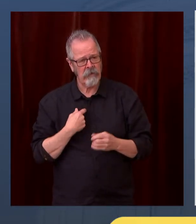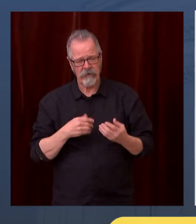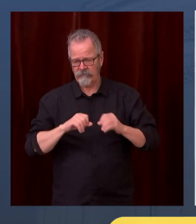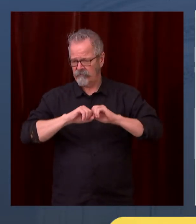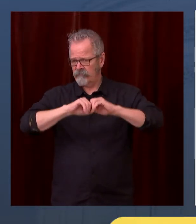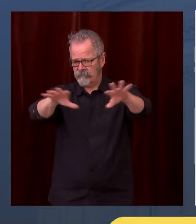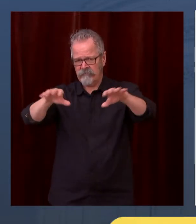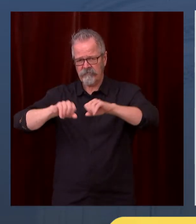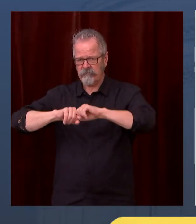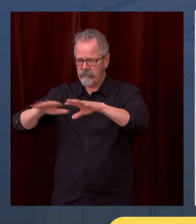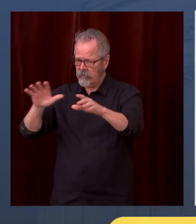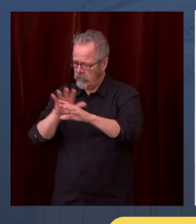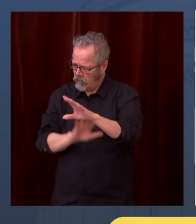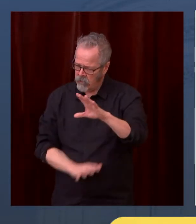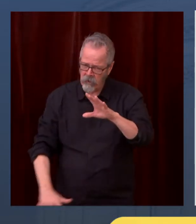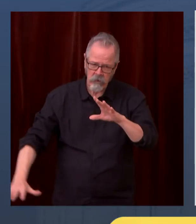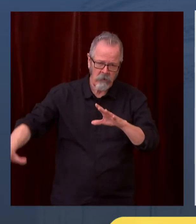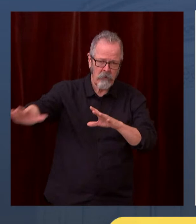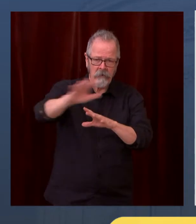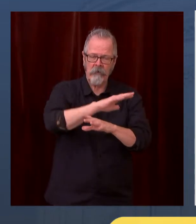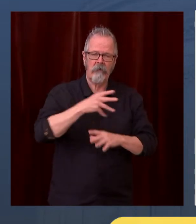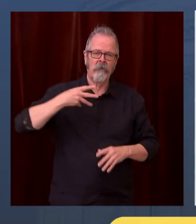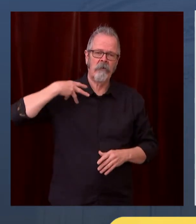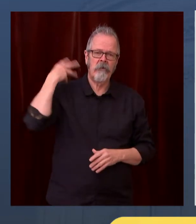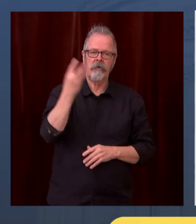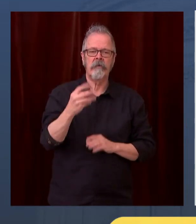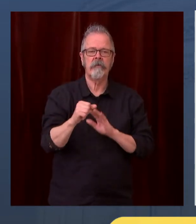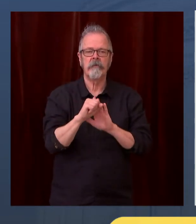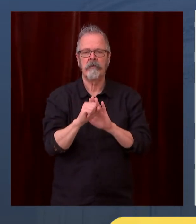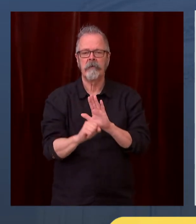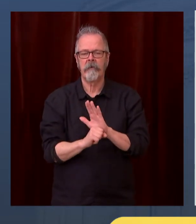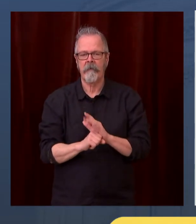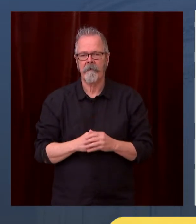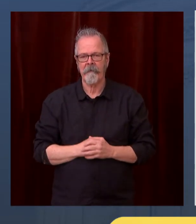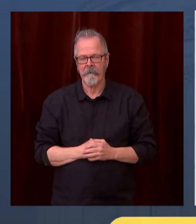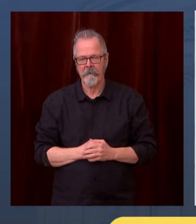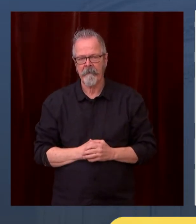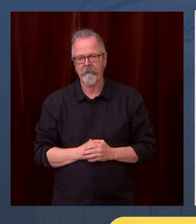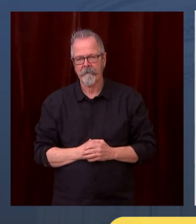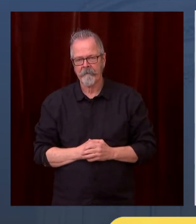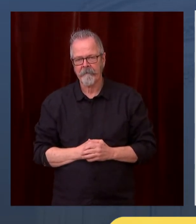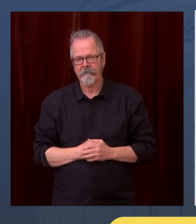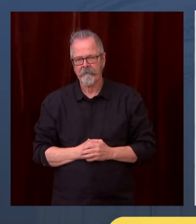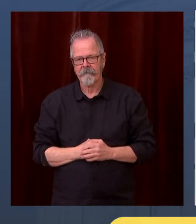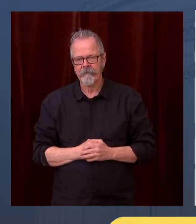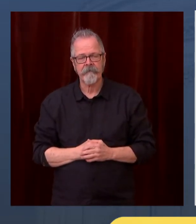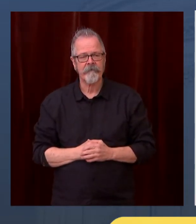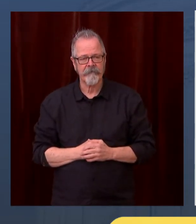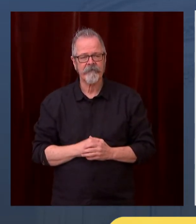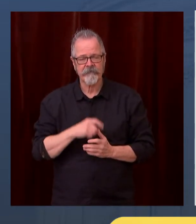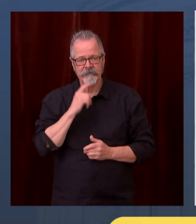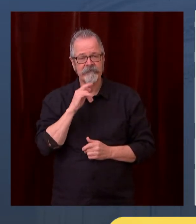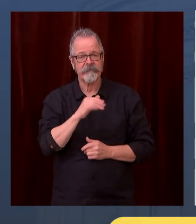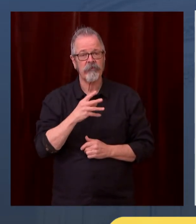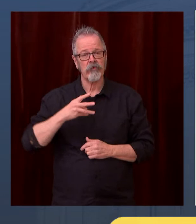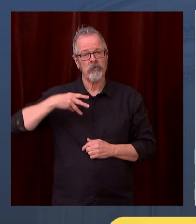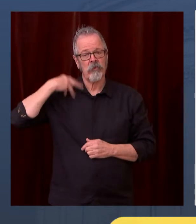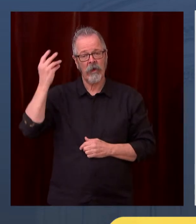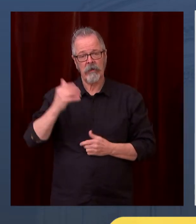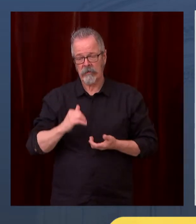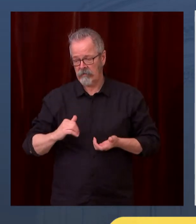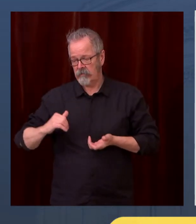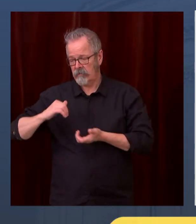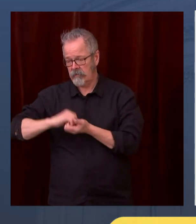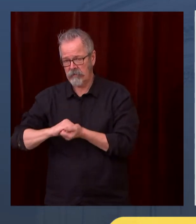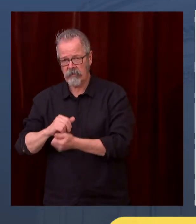vaccines and the allotments into the state of Washington. That also includes our healthcare partners, and so we do want to thank our hospital and healthcare partners, but we